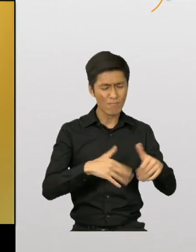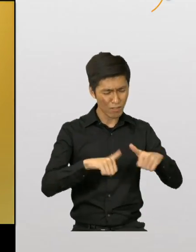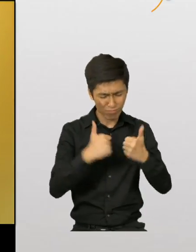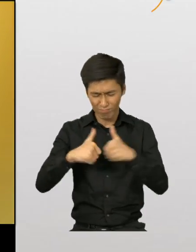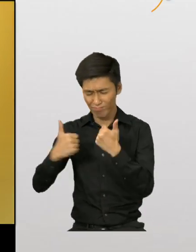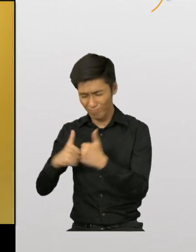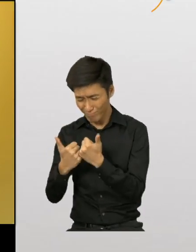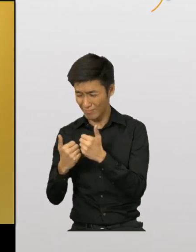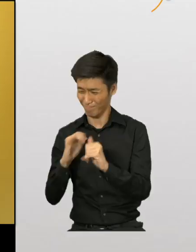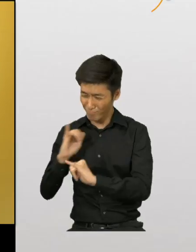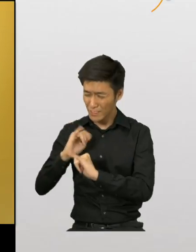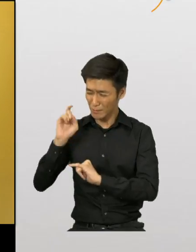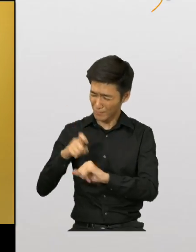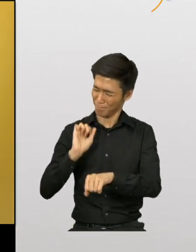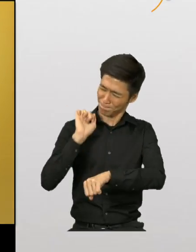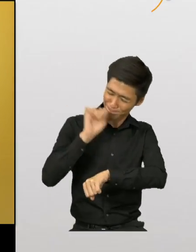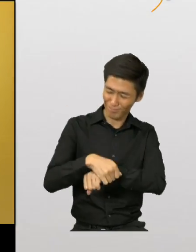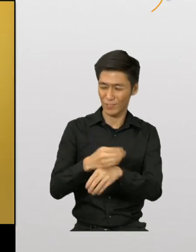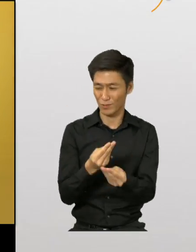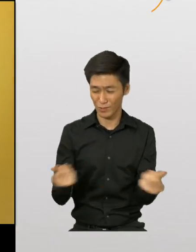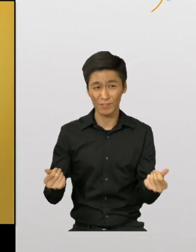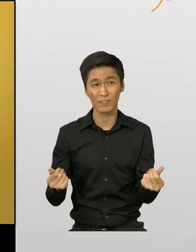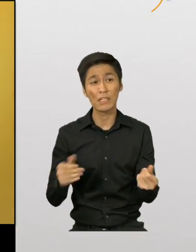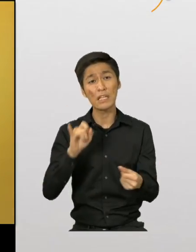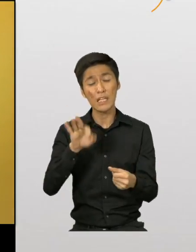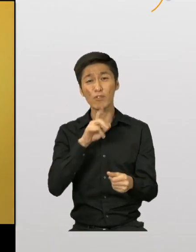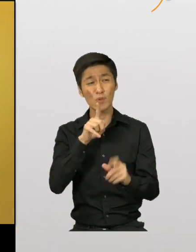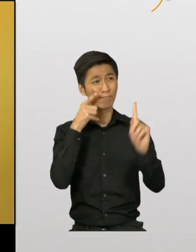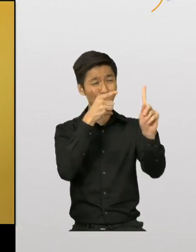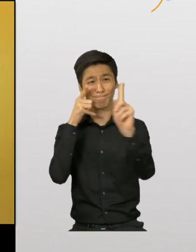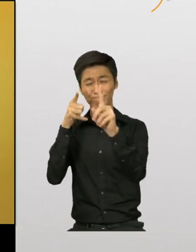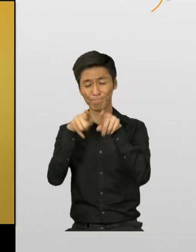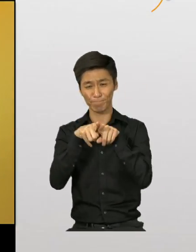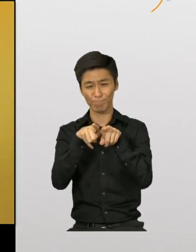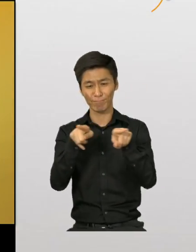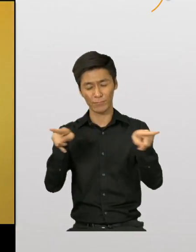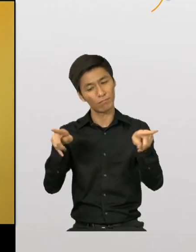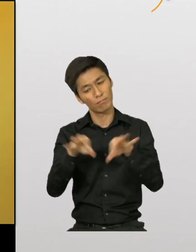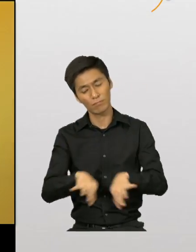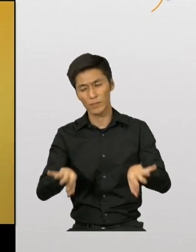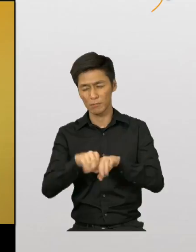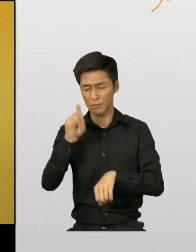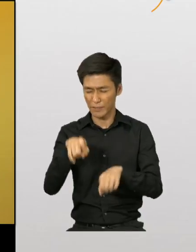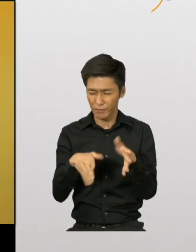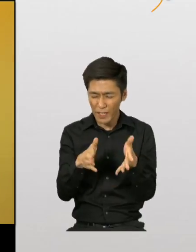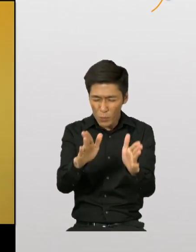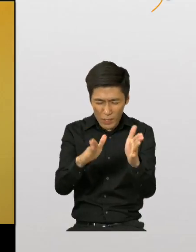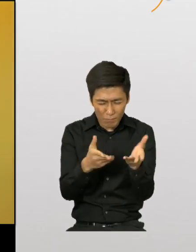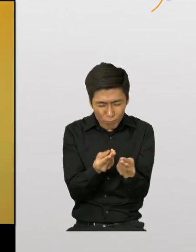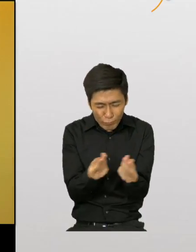challenges. And when our interests diverge, we must find constructive ways to resolve our